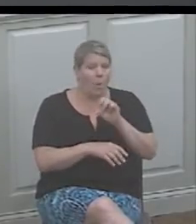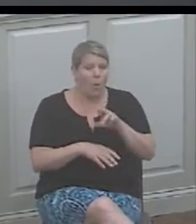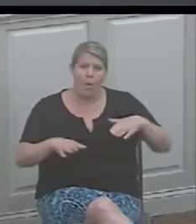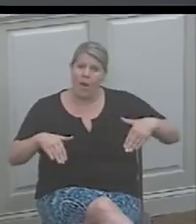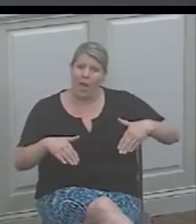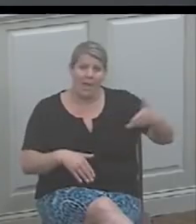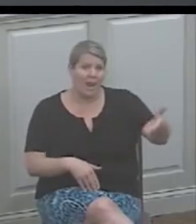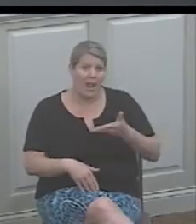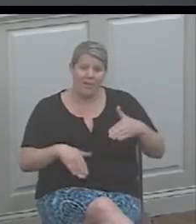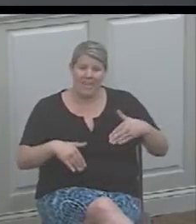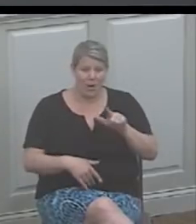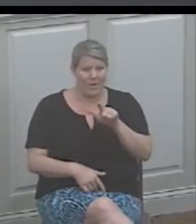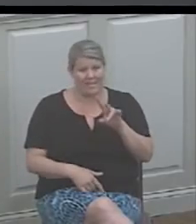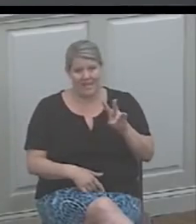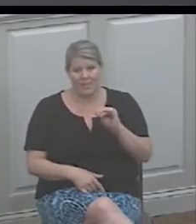27%.